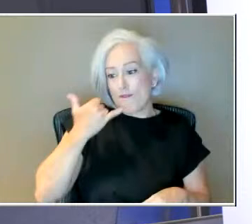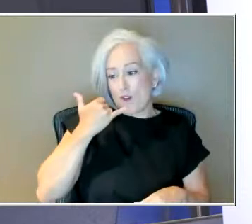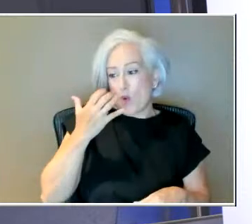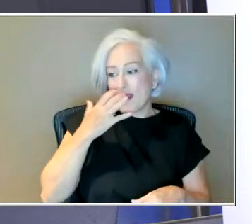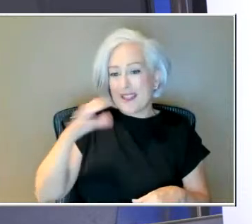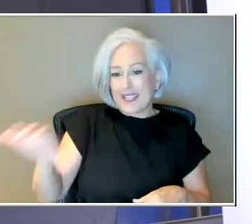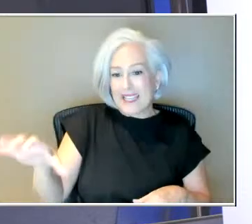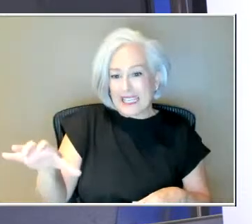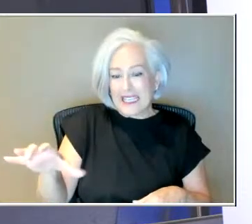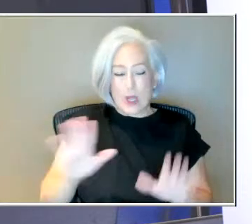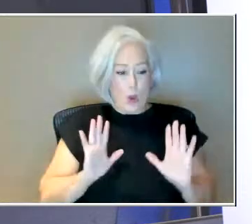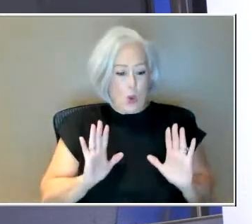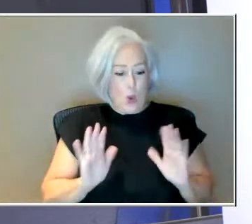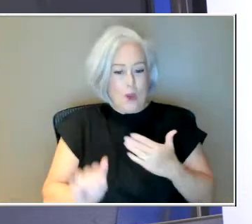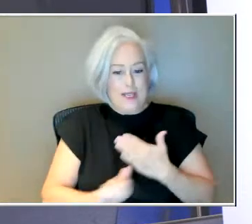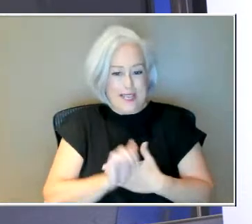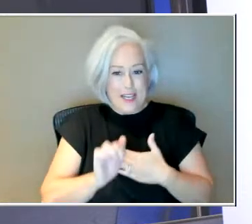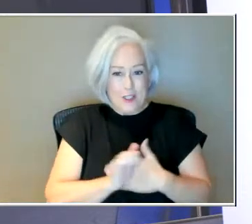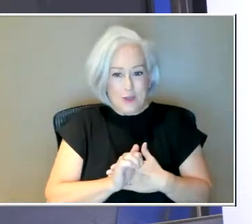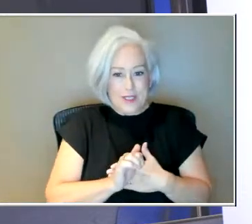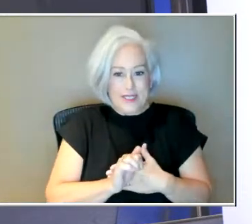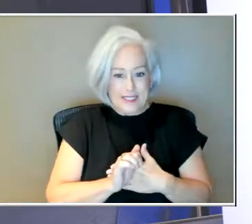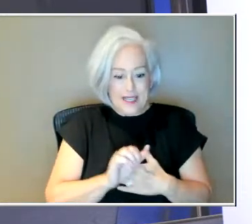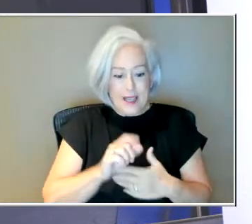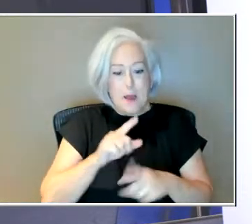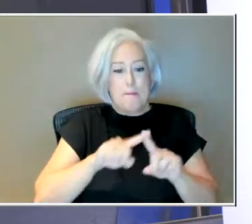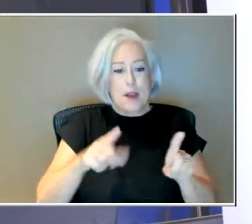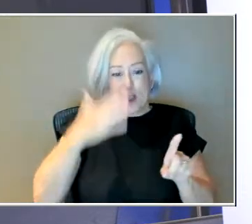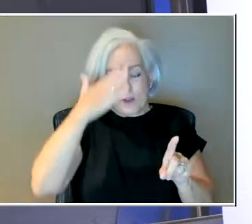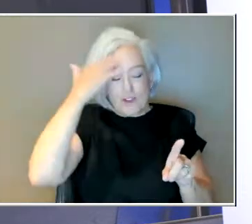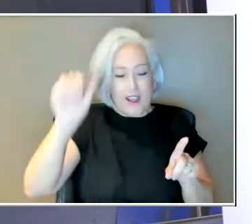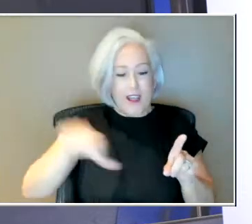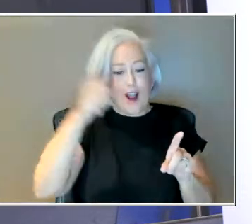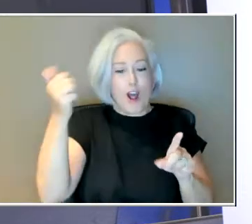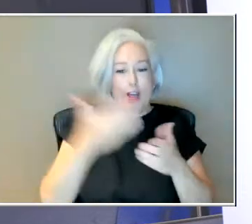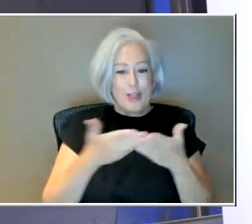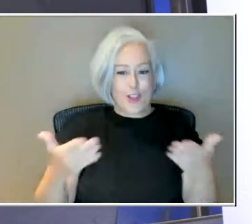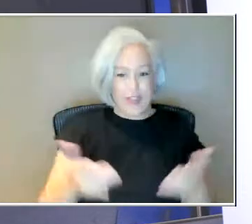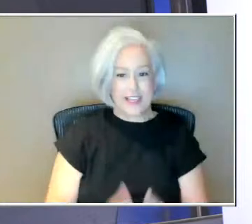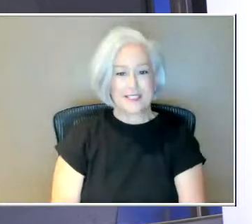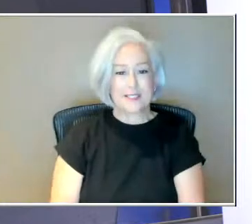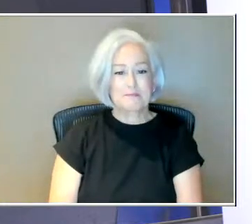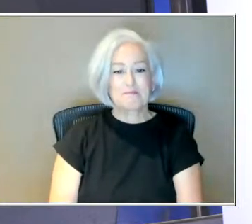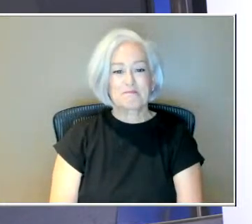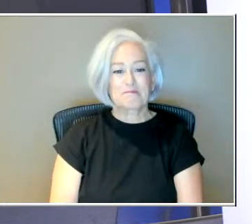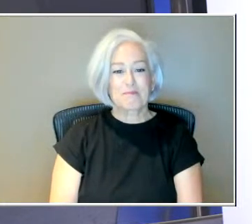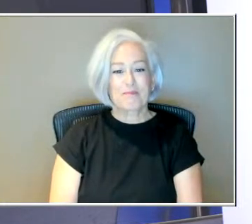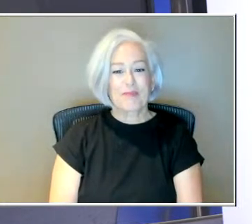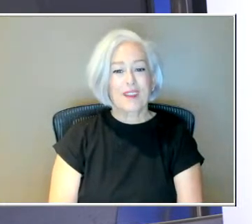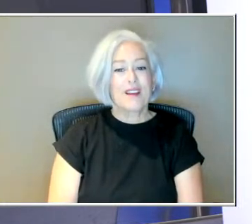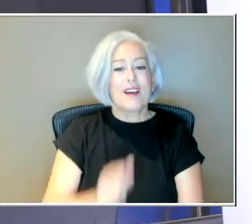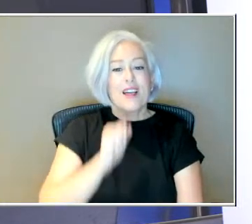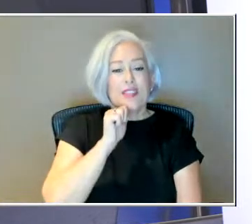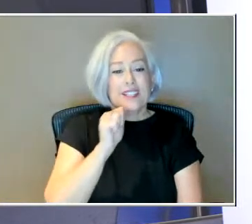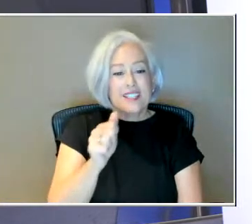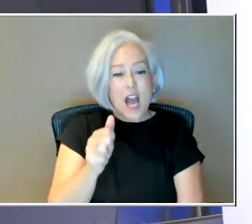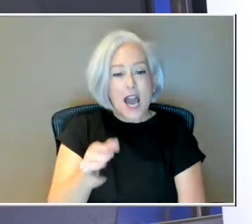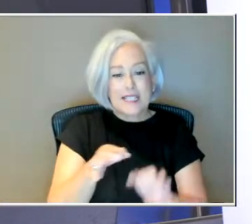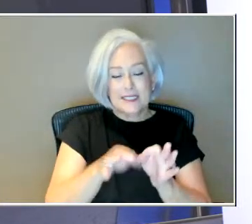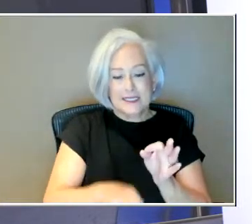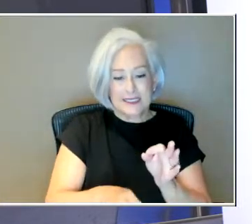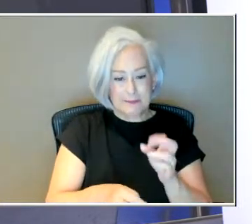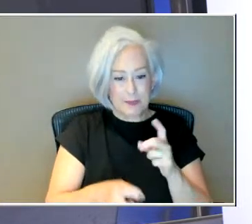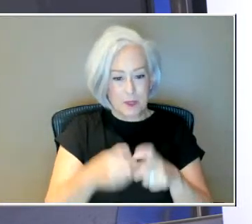That's so dangerous and such a big deal. And we forget about everything else. The not so simple problem that we want to talk about is when